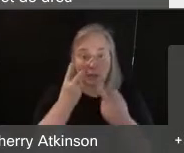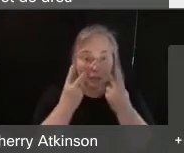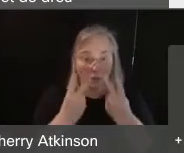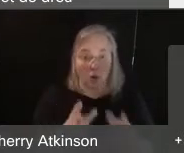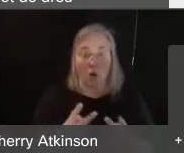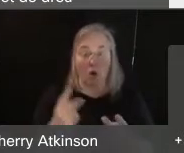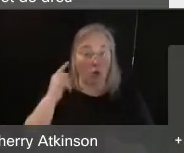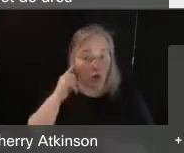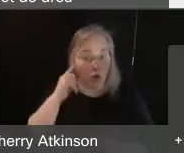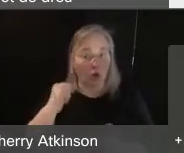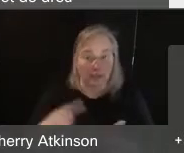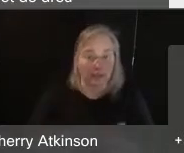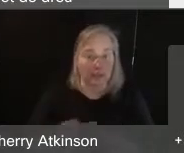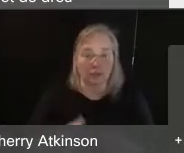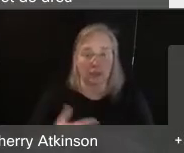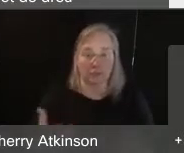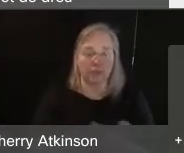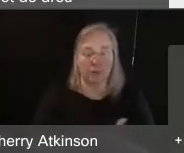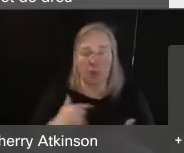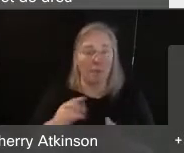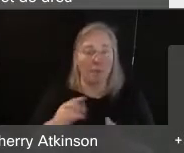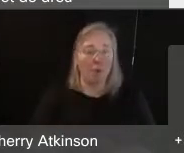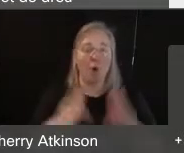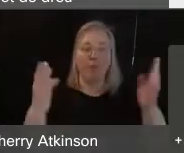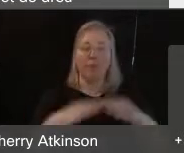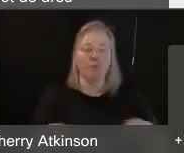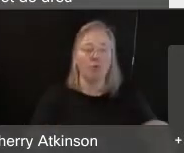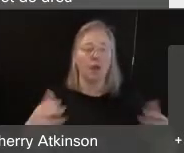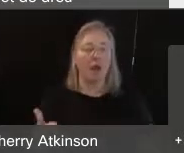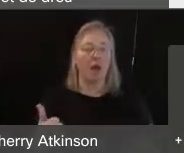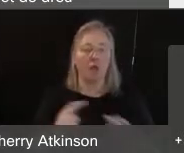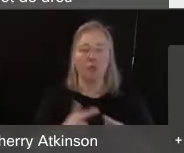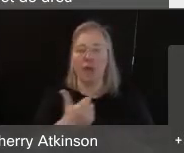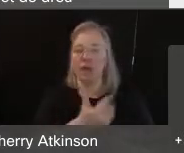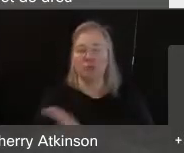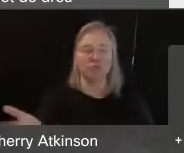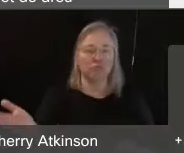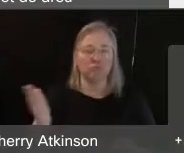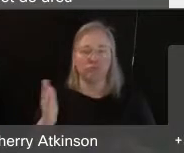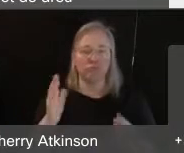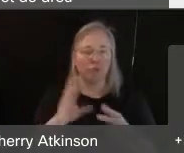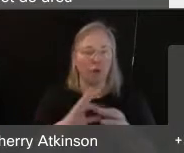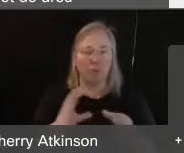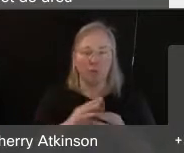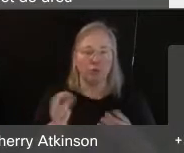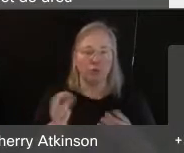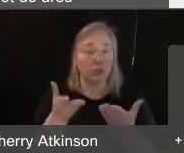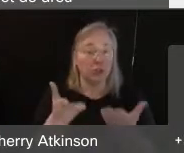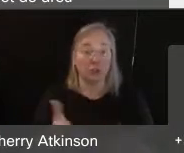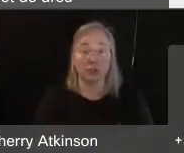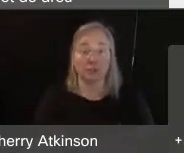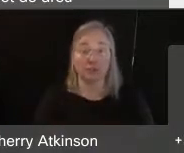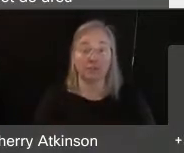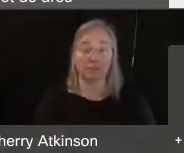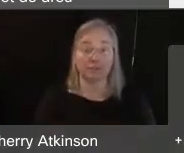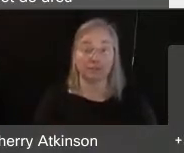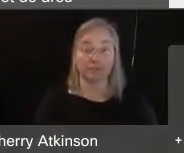about. So I open up the floor to any comments or suggestions.